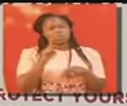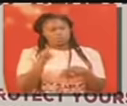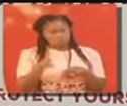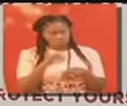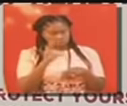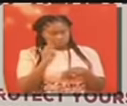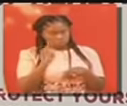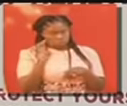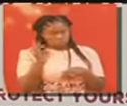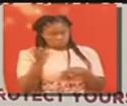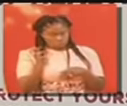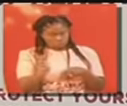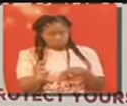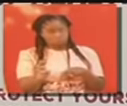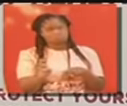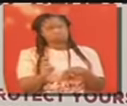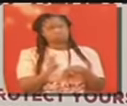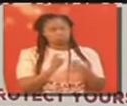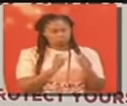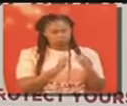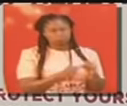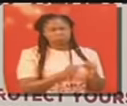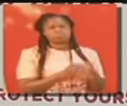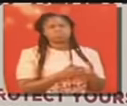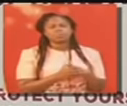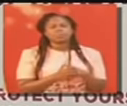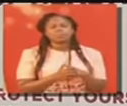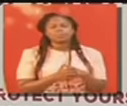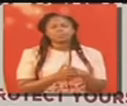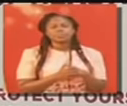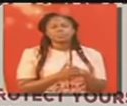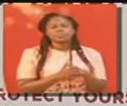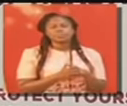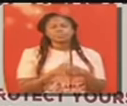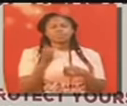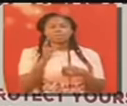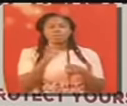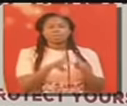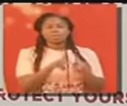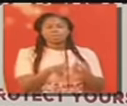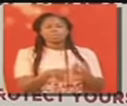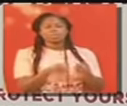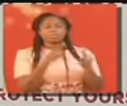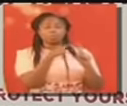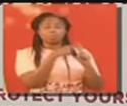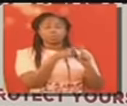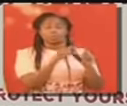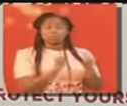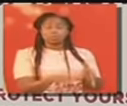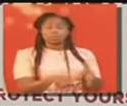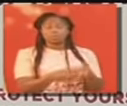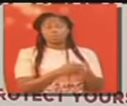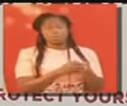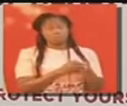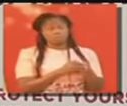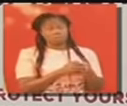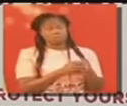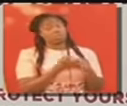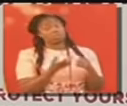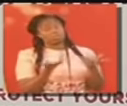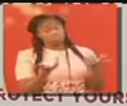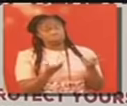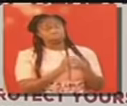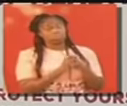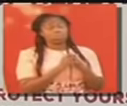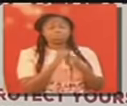1,716. Of the 80 additional persons who would have tested positive between the last update and today,